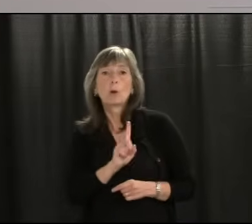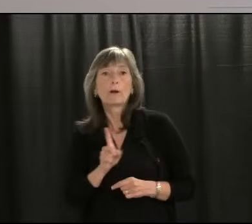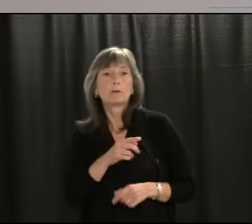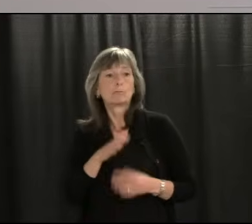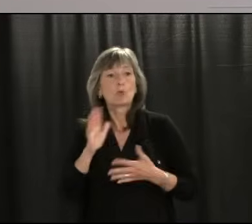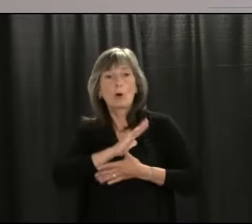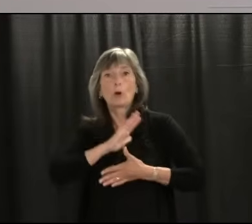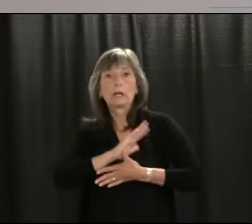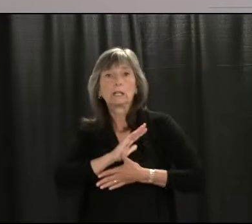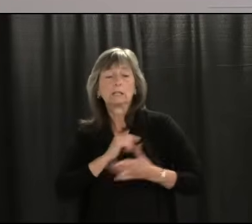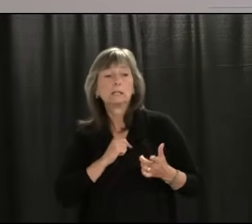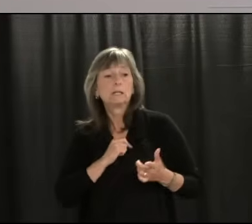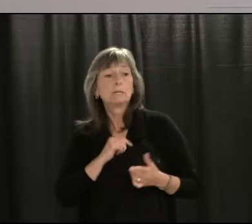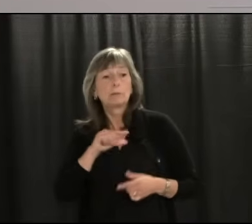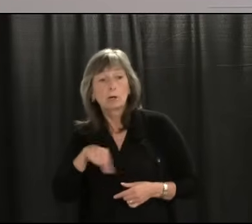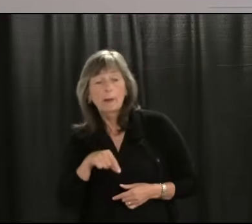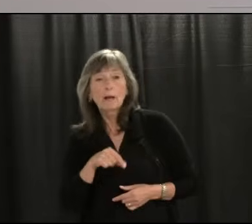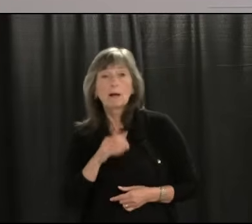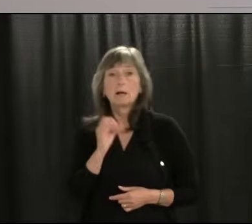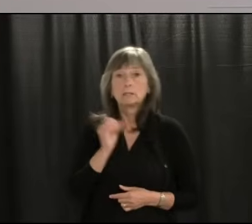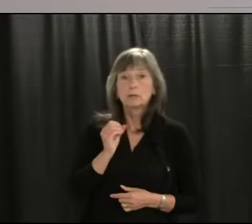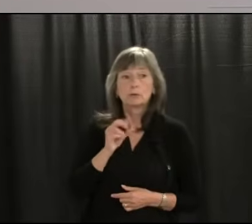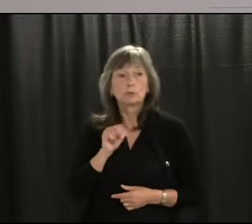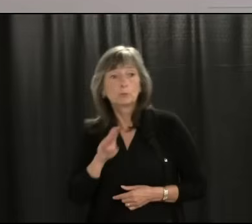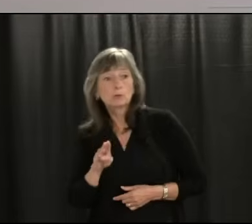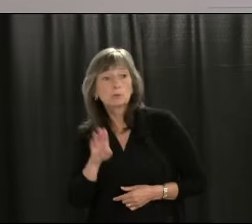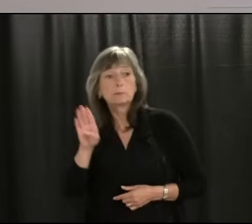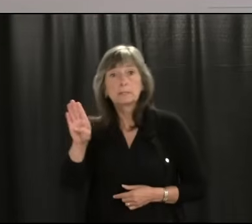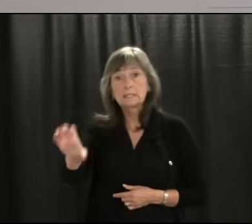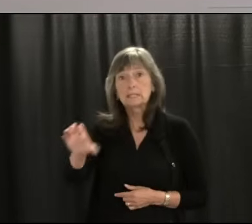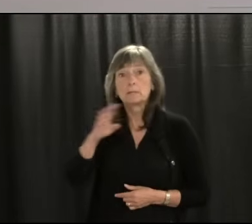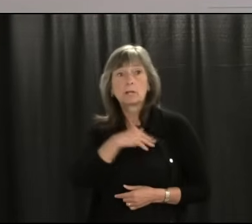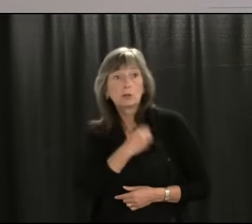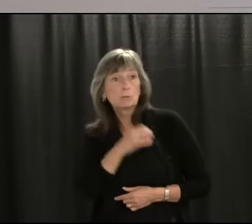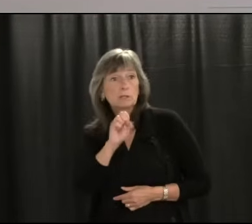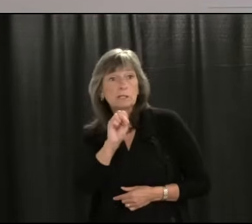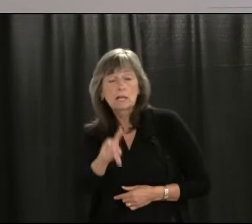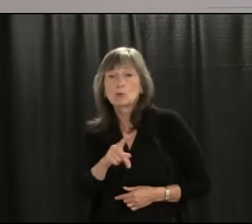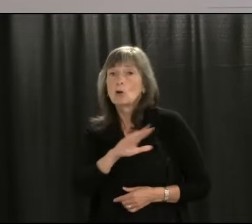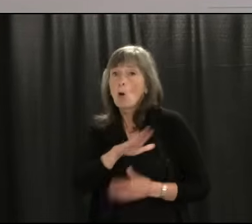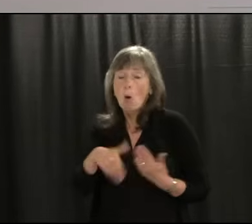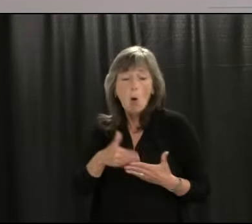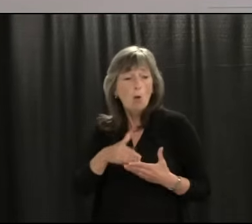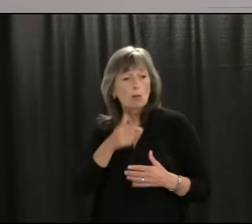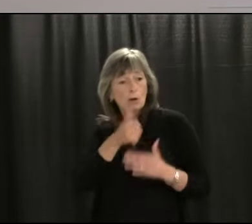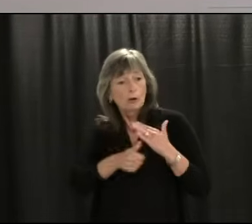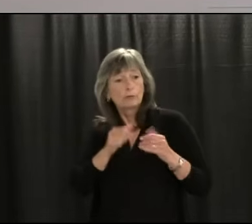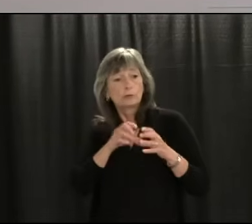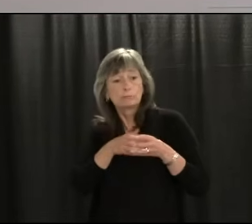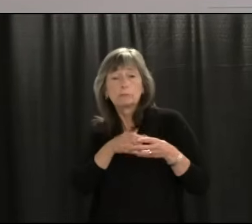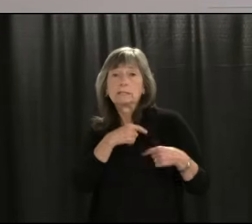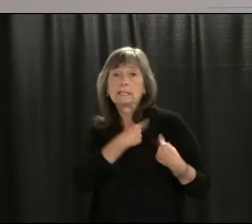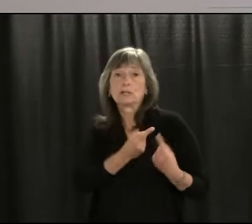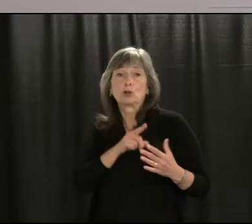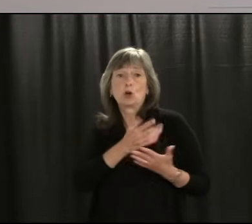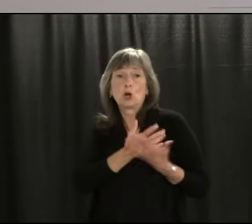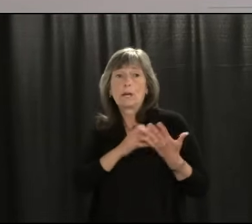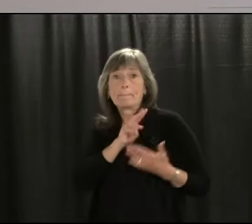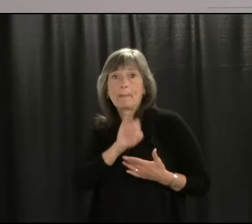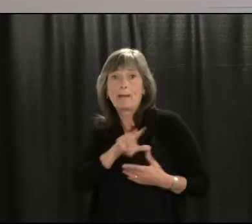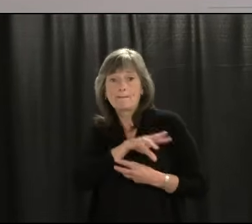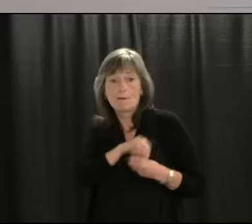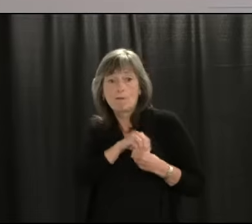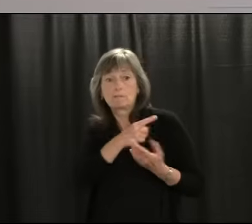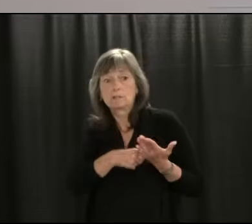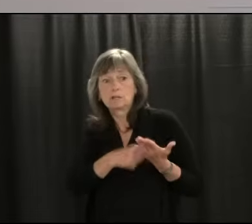Quebec, Ontario, New Brunswick, British Columbia. I know Manitoba and Saskatchewan have been dealing with this as well since early May. So assets